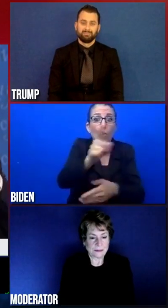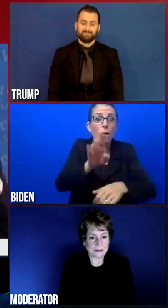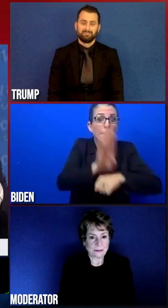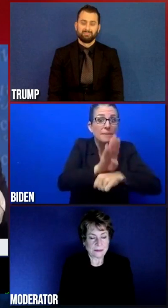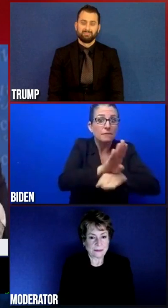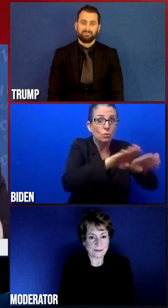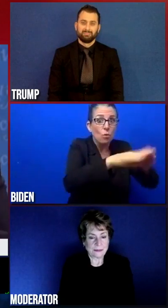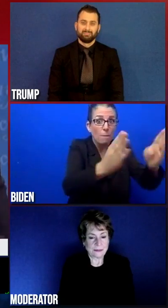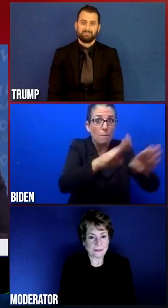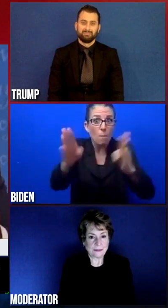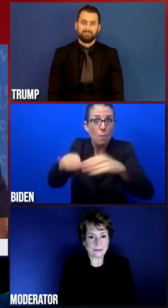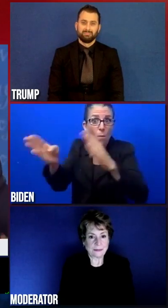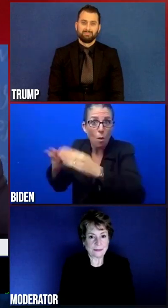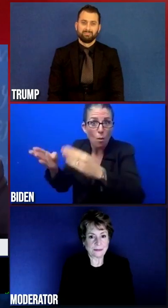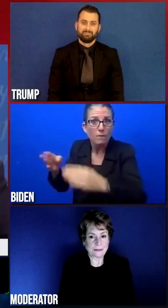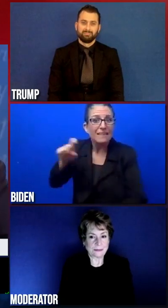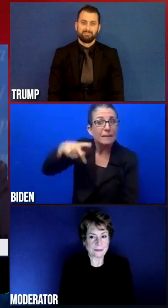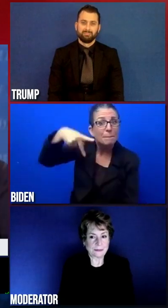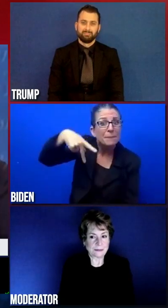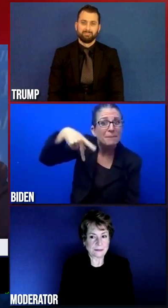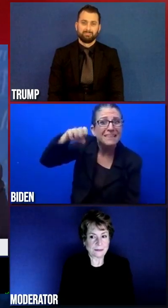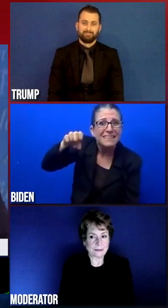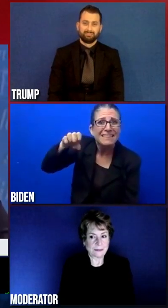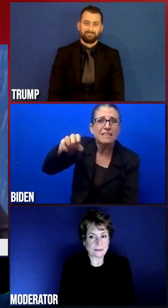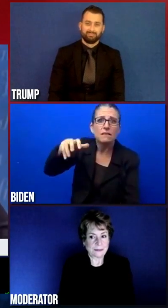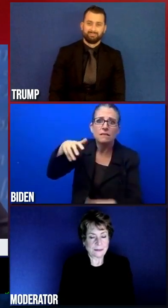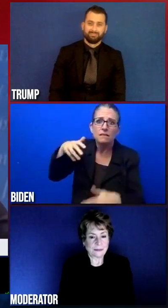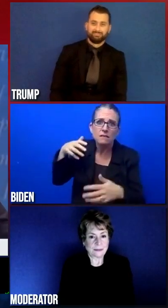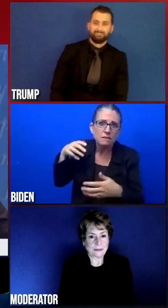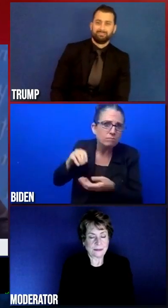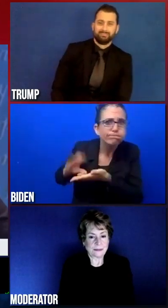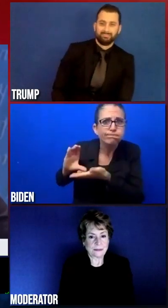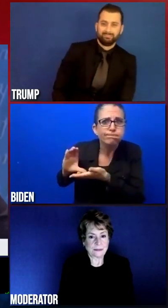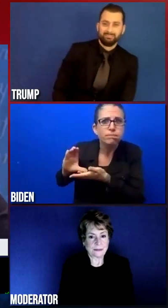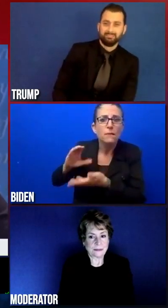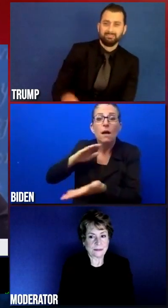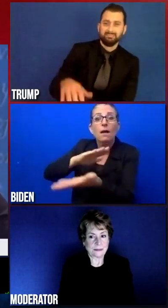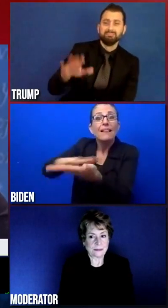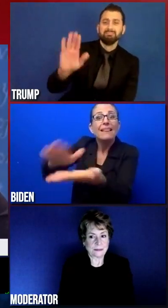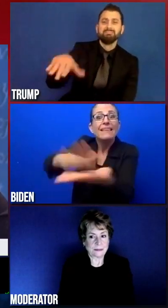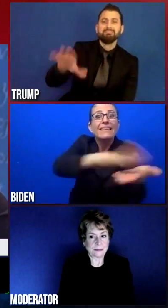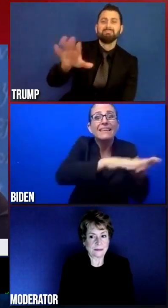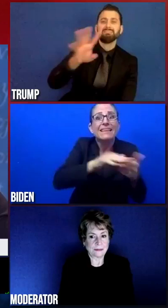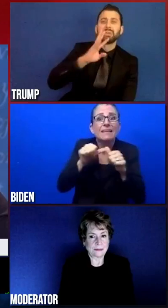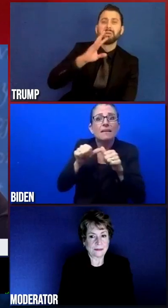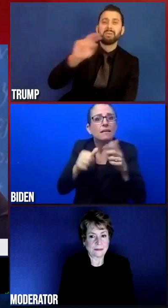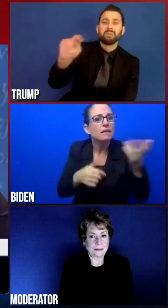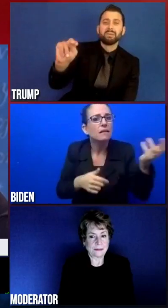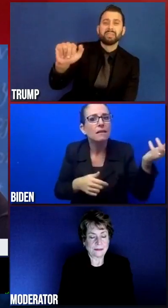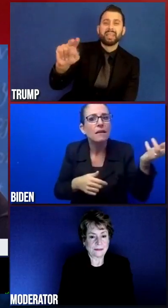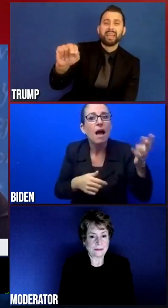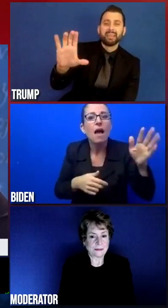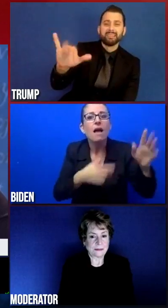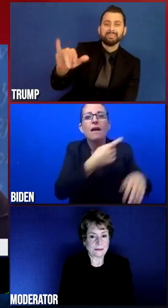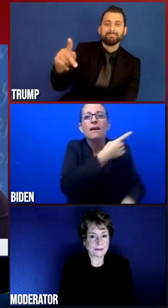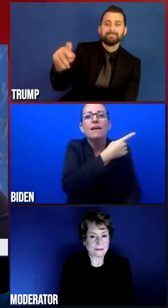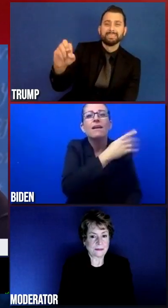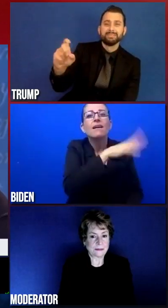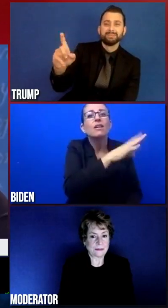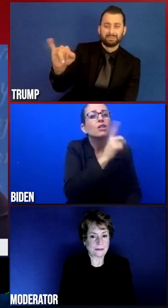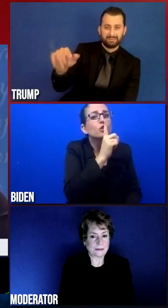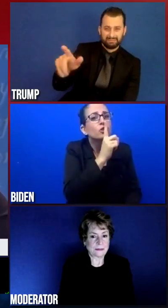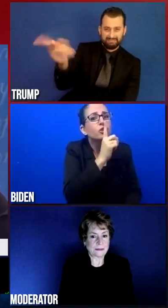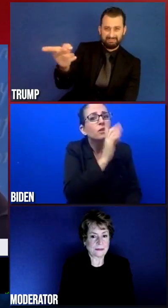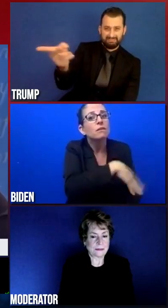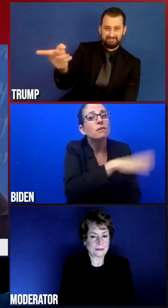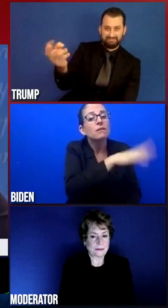provide Tell that them to plastic. Nancy Pelosi. Well, he's just shush for a minute. Tell it to Nancy Pelosi. And Schumer, by the Brian way, Chuck.